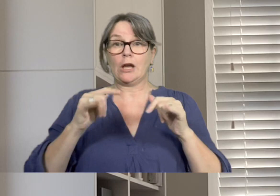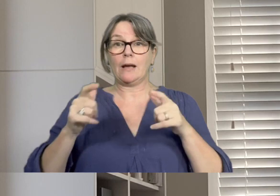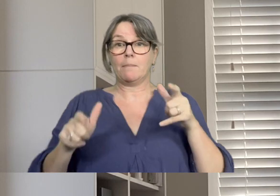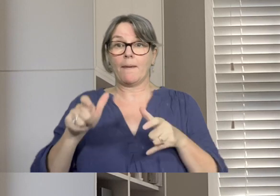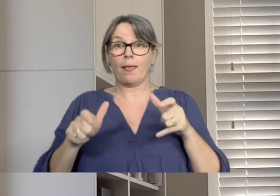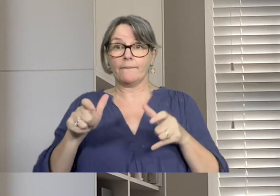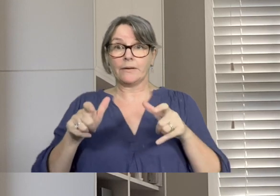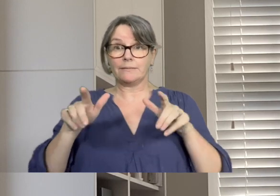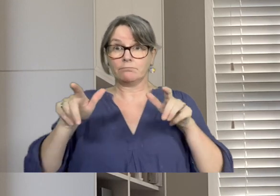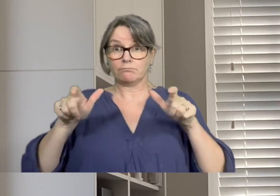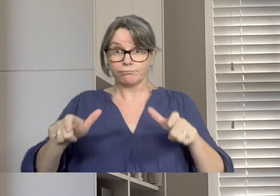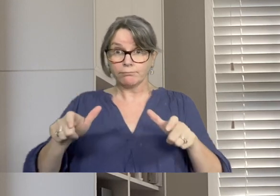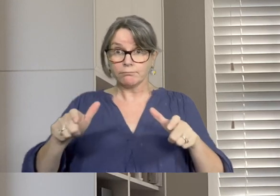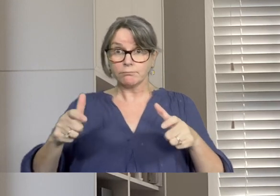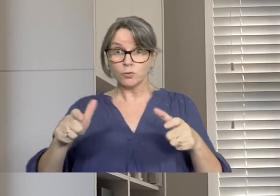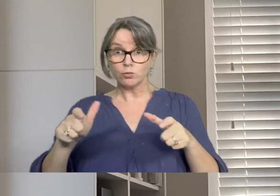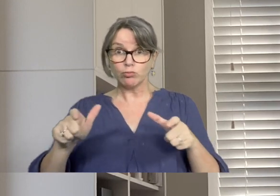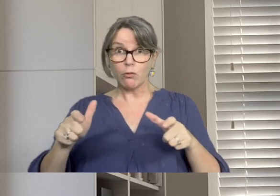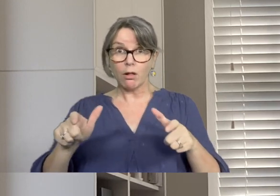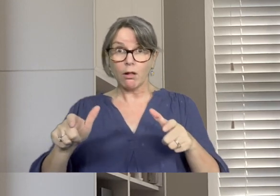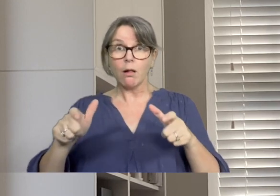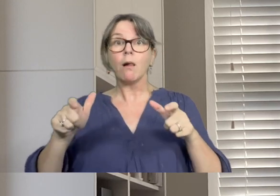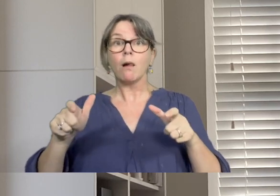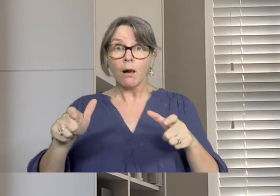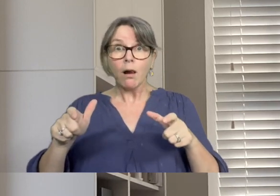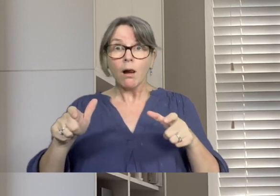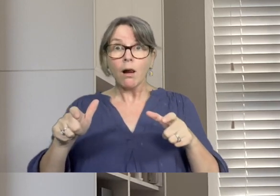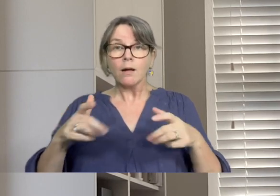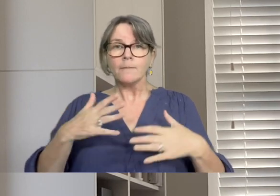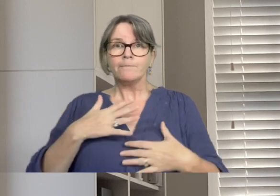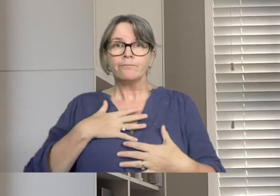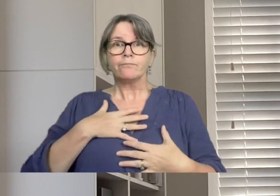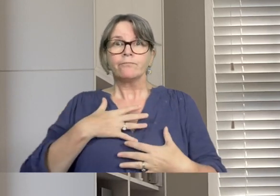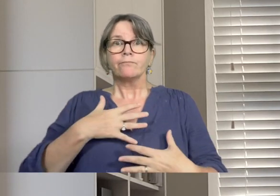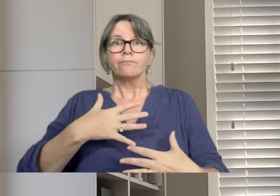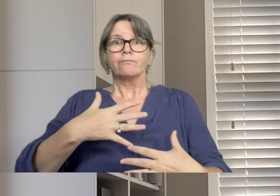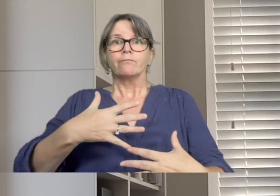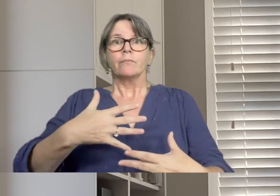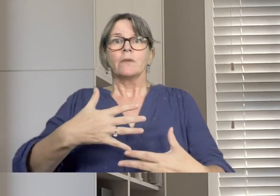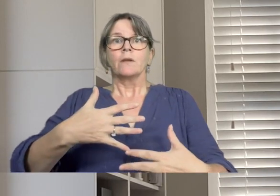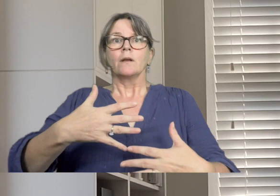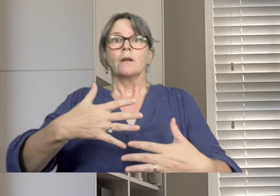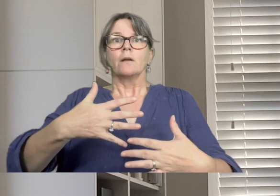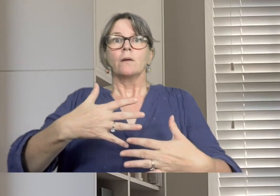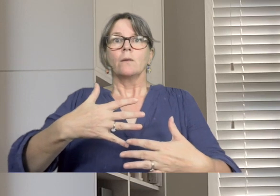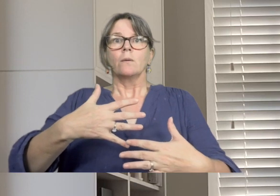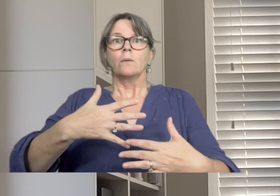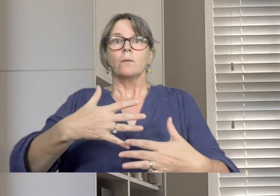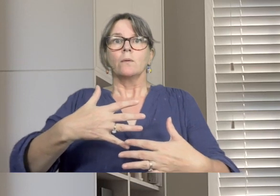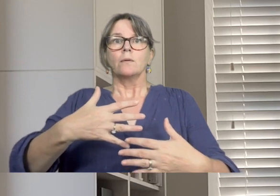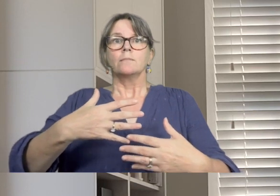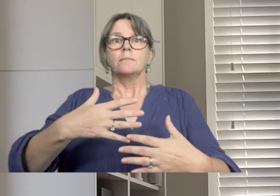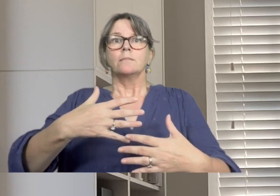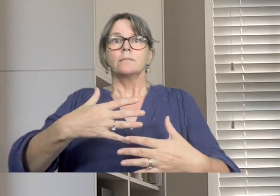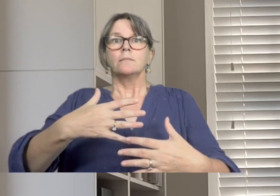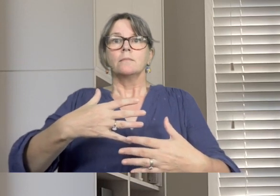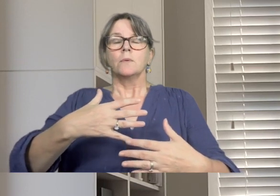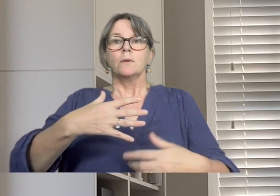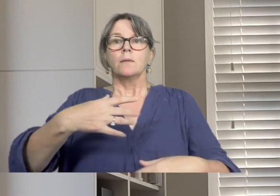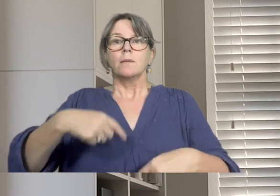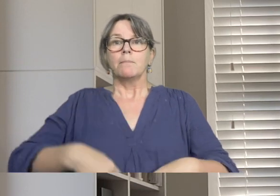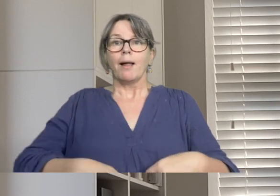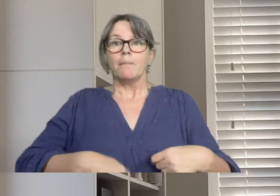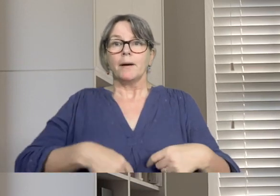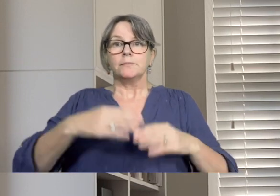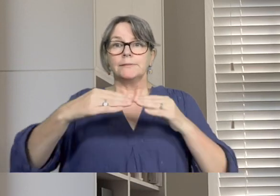like to sneak into our habitual place. We take a little breath in. As we breathe out, we're just curling the pelvis, so belly buttons